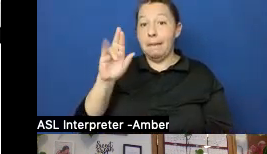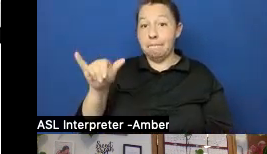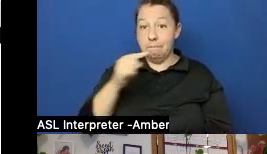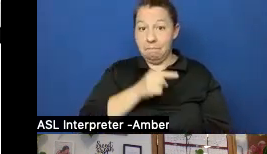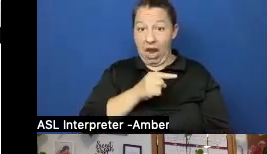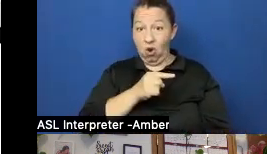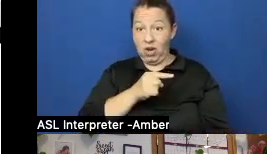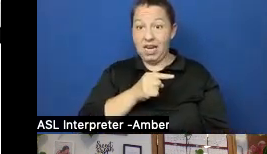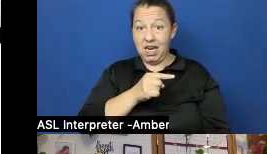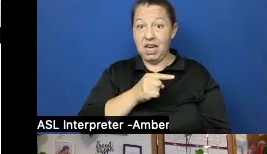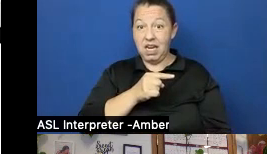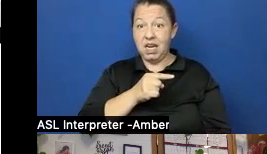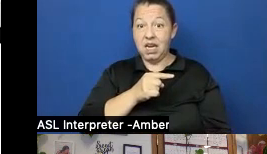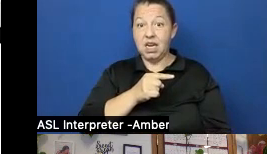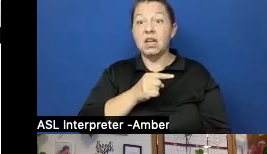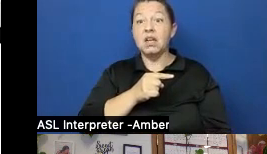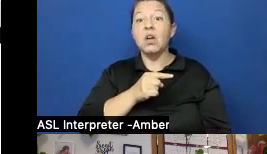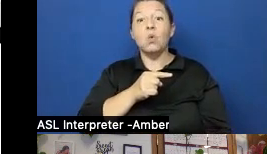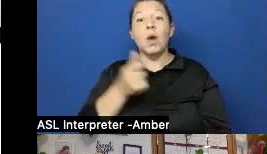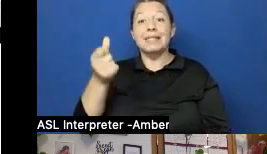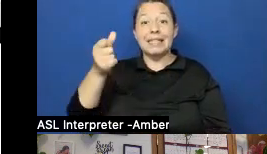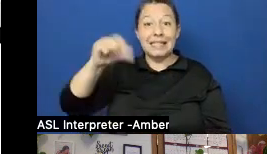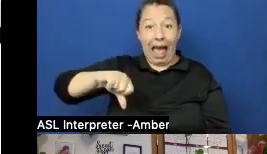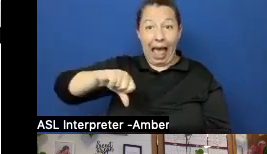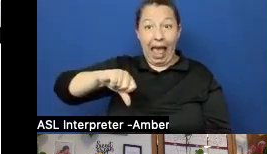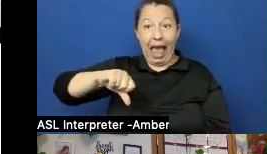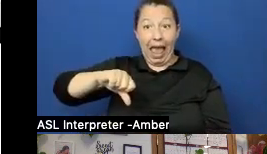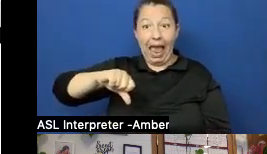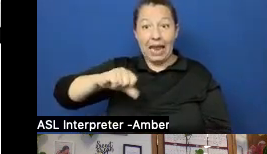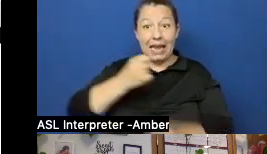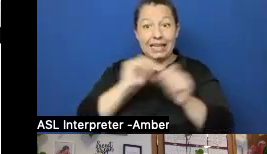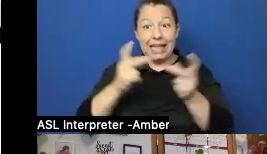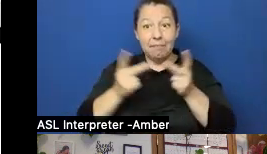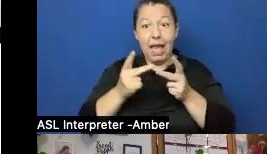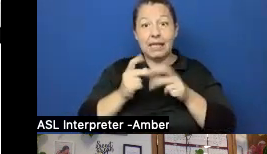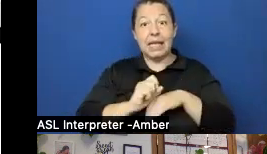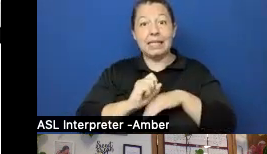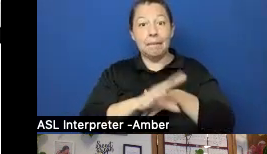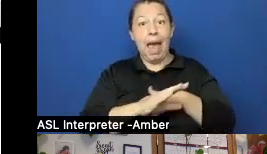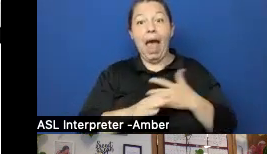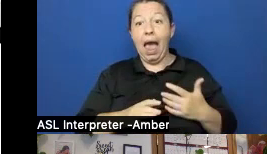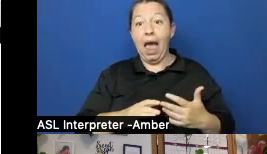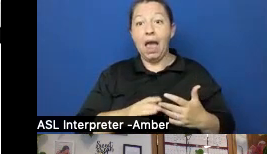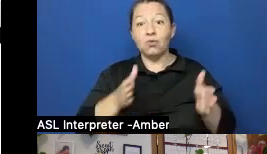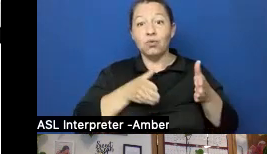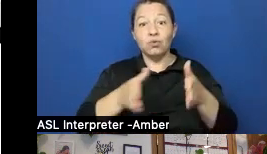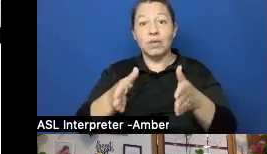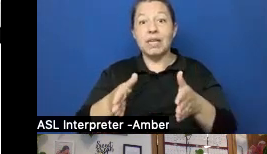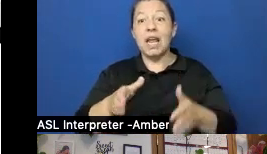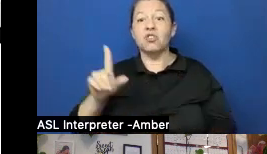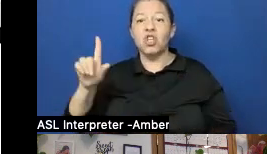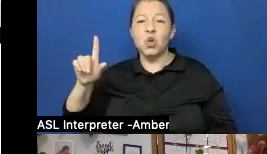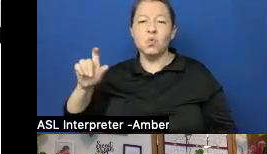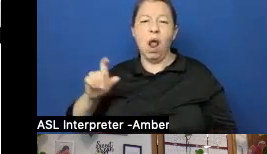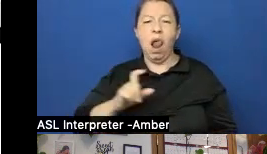Mary was refused shelter and put back on the street, and she ran past me, and I